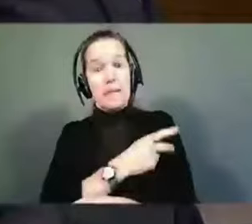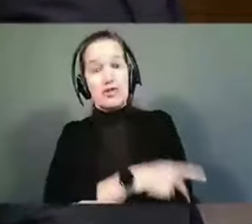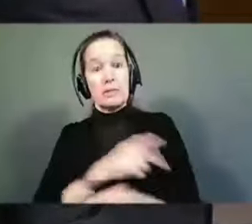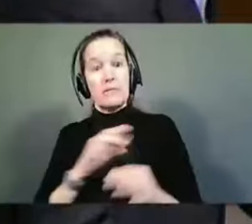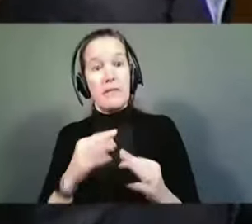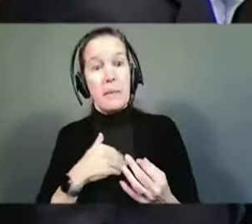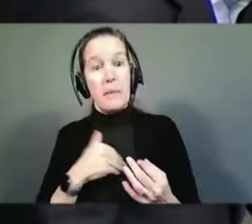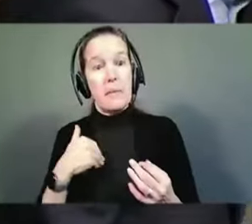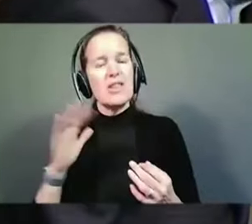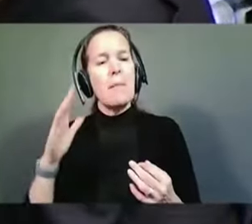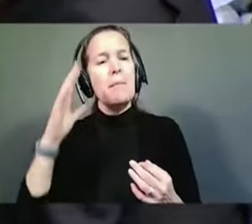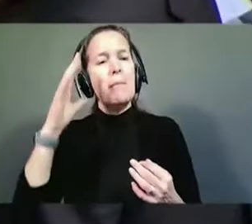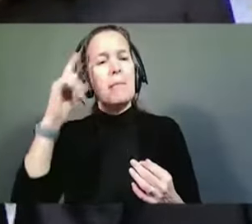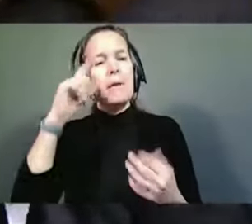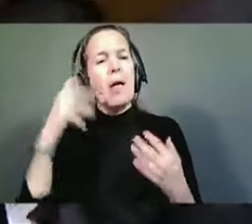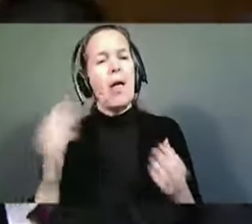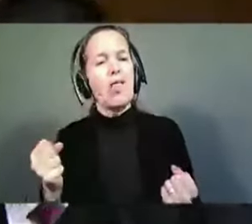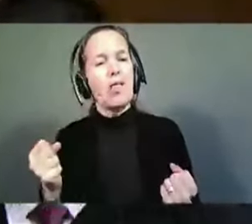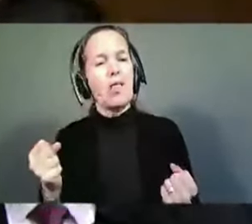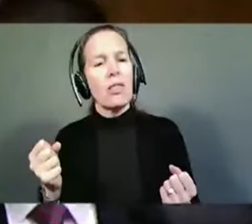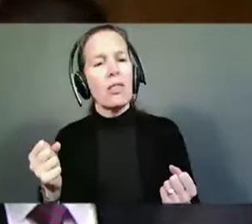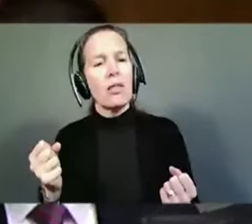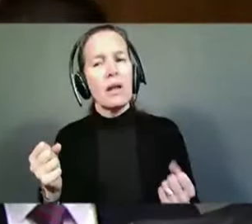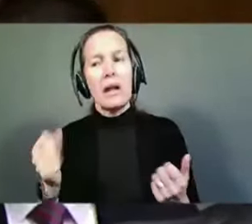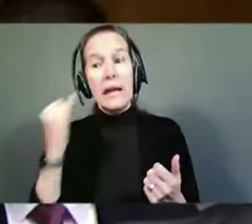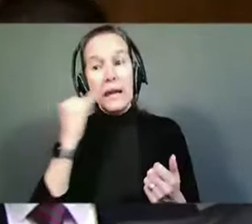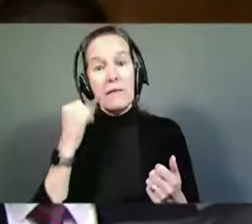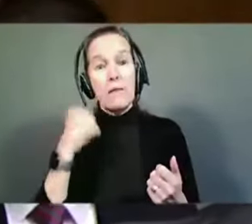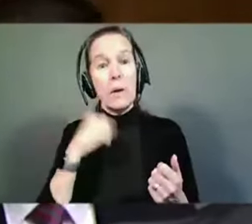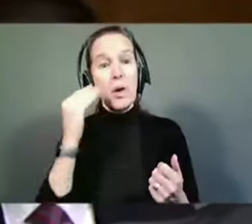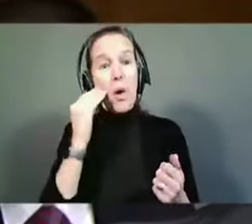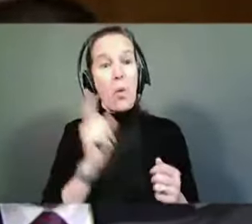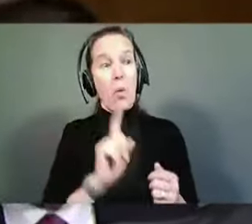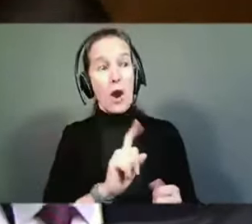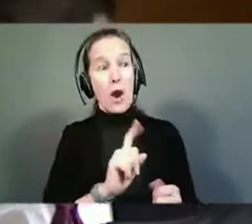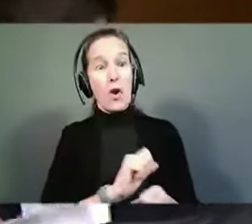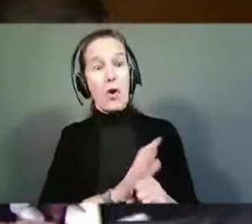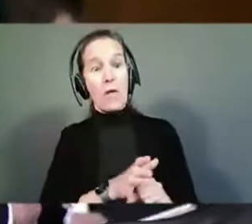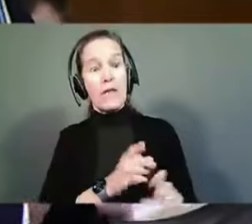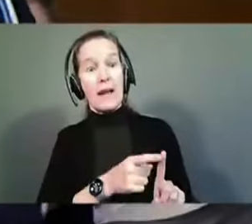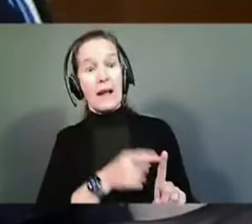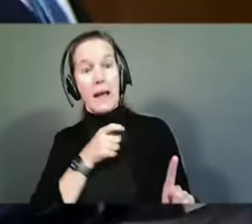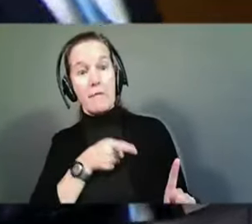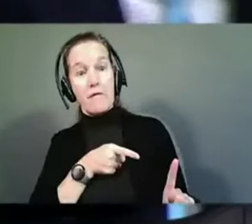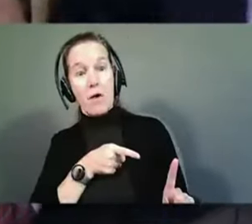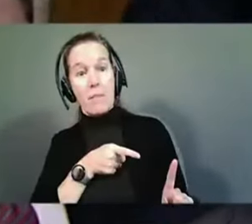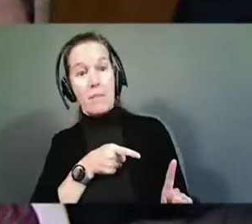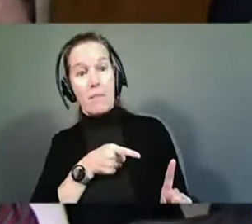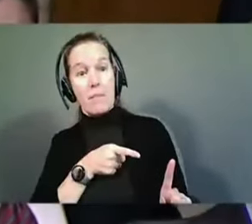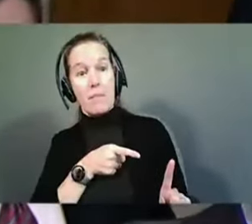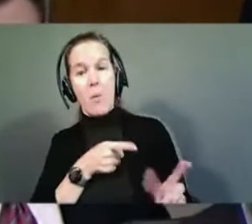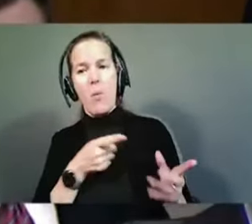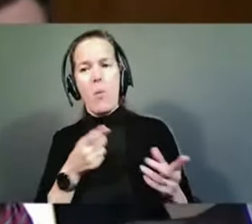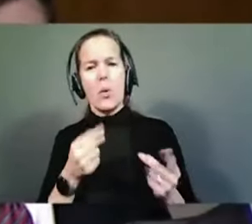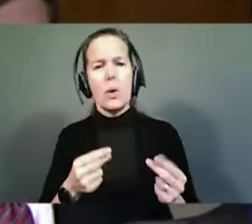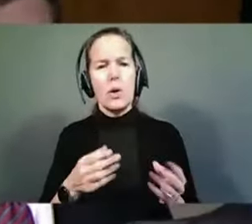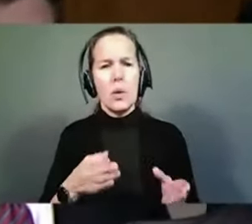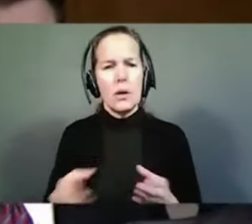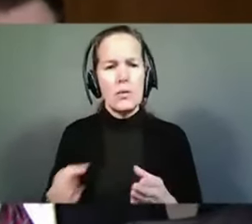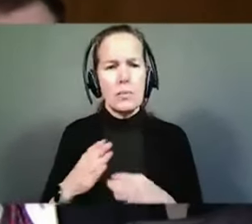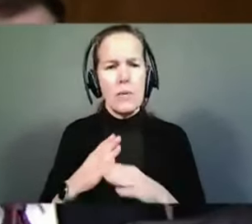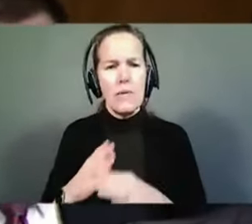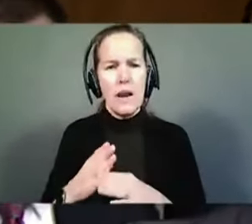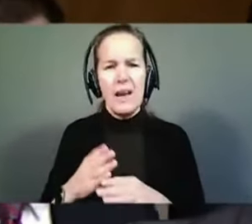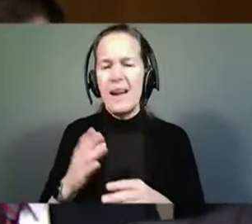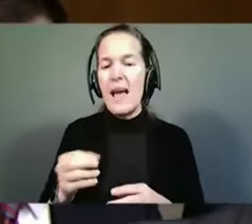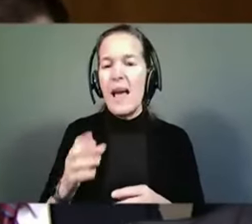I talk to. If we knew where COVID came from and what are we doing to prevent it? And this time, is your daughter your son? I'm